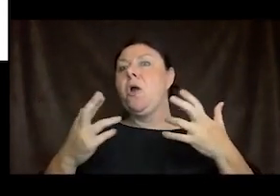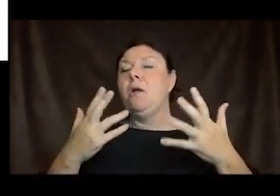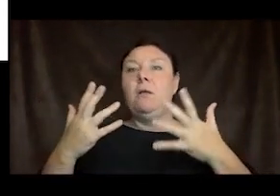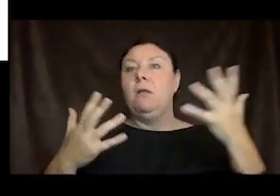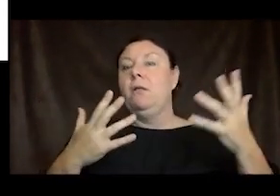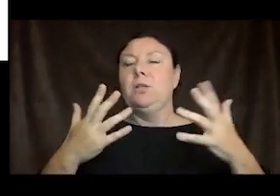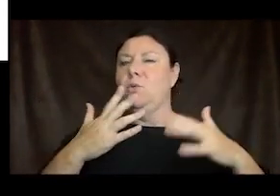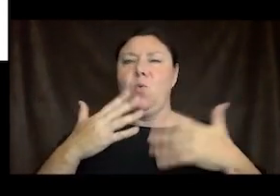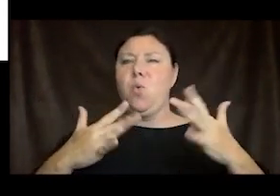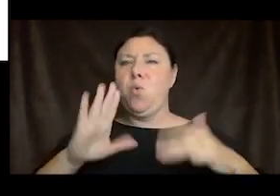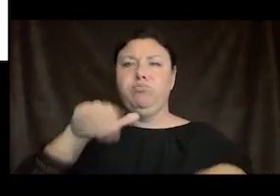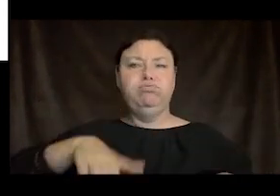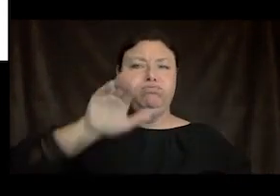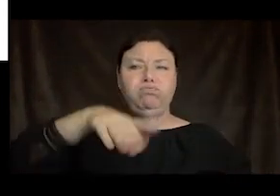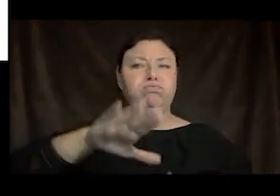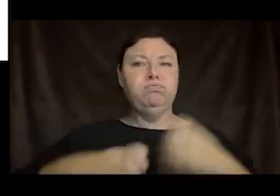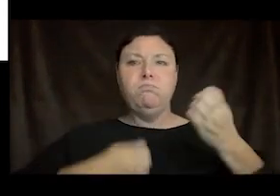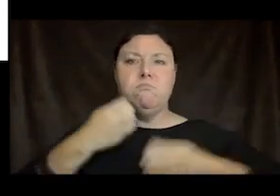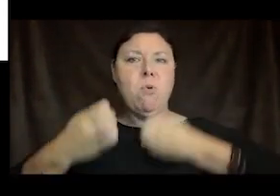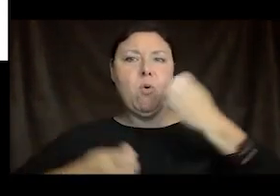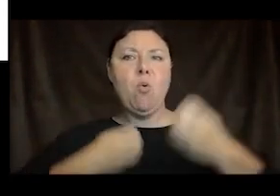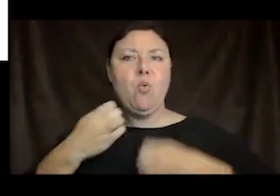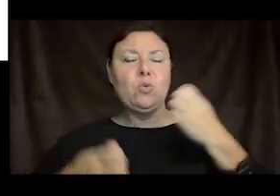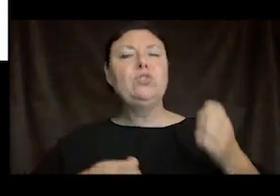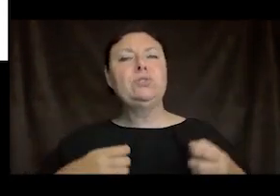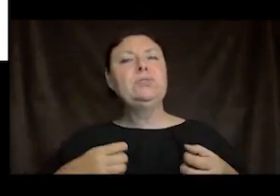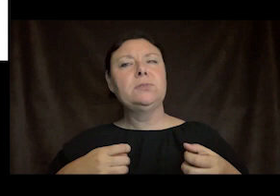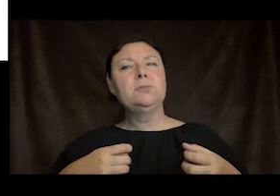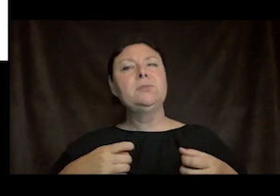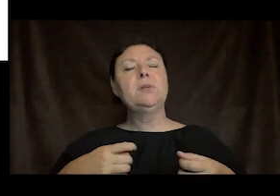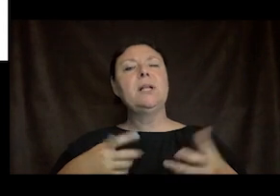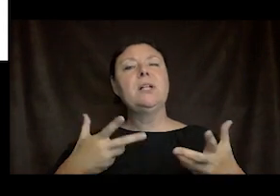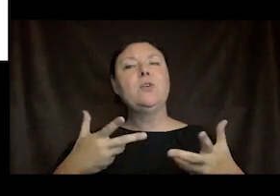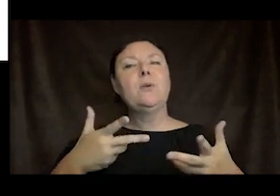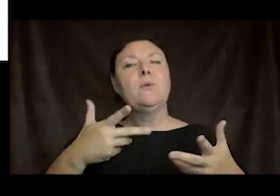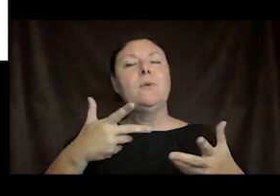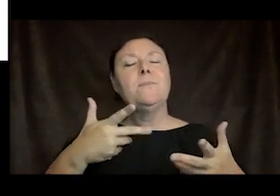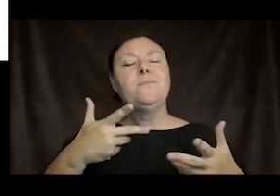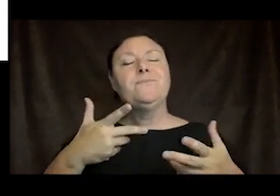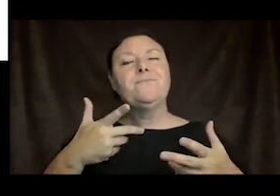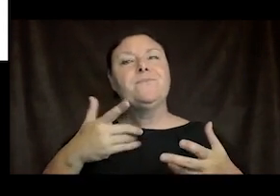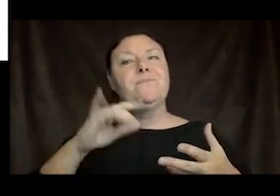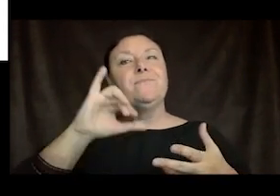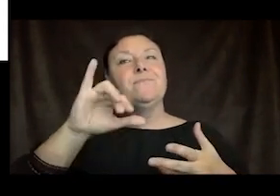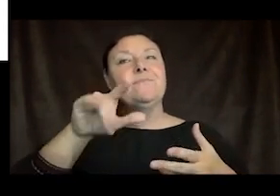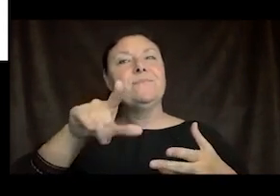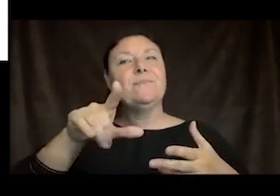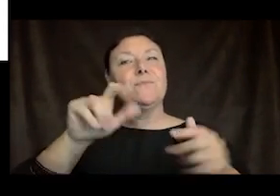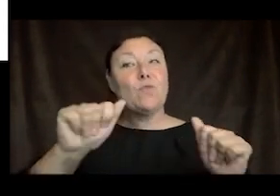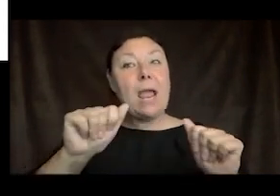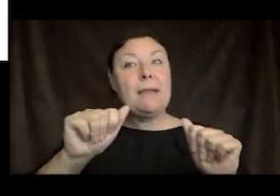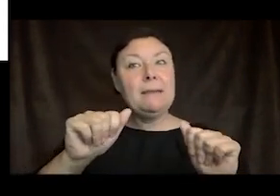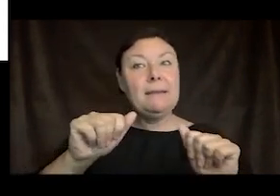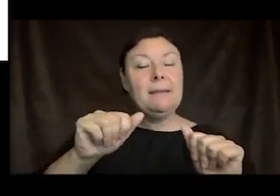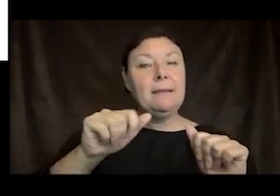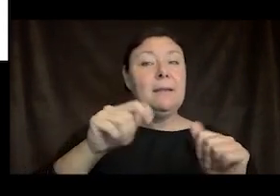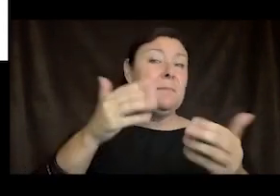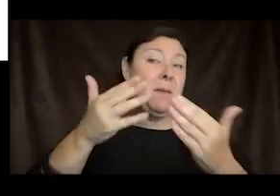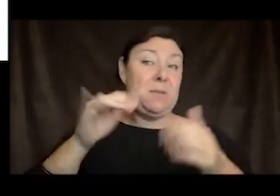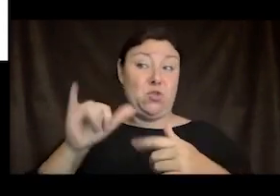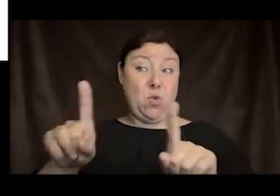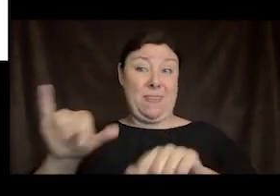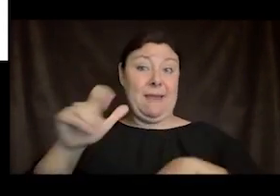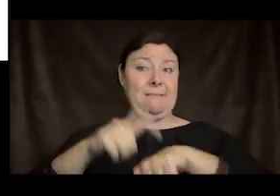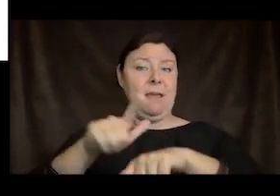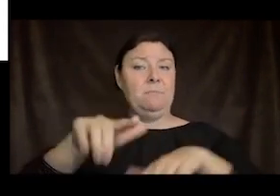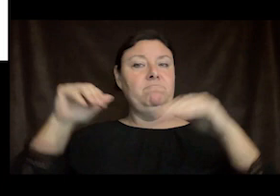can be disconcerting when you're trying to maintain the control over a discussion. But sometimes you might want to just take a step back